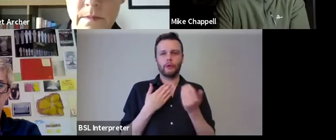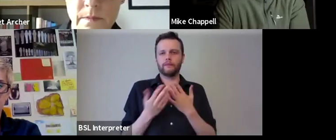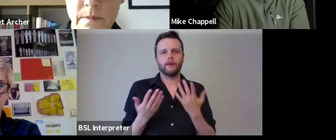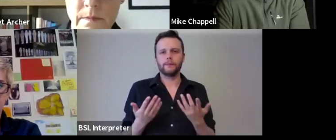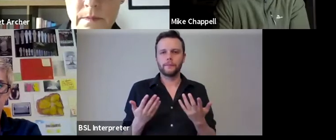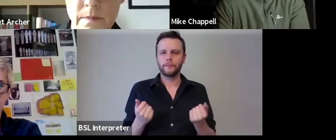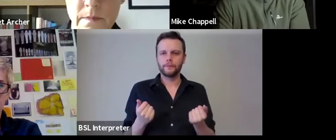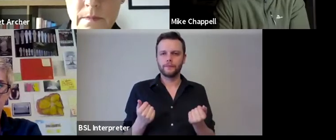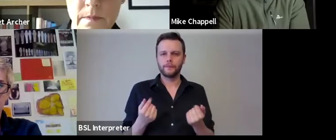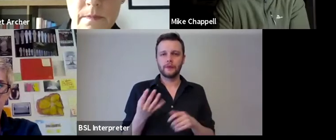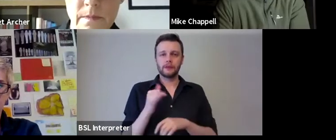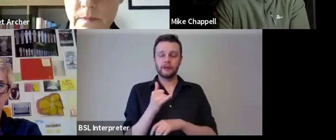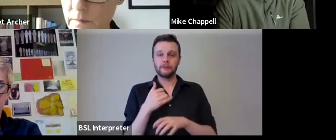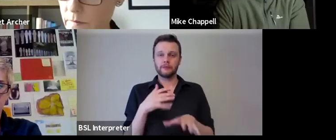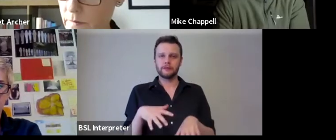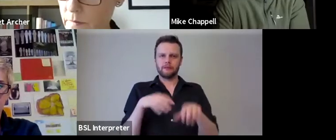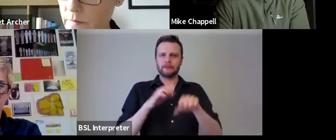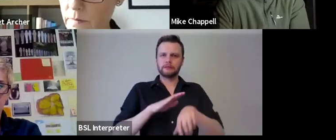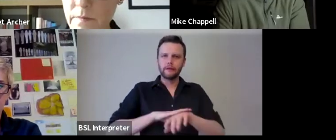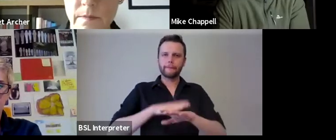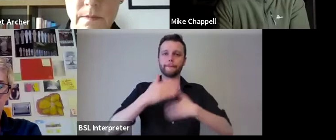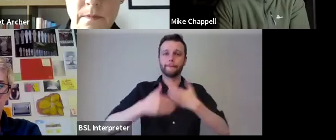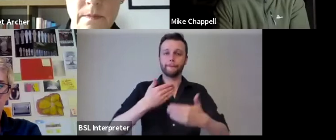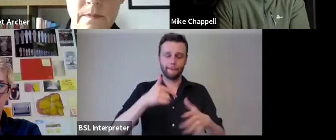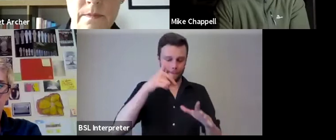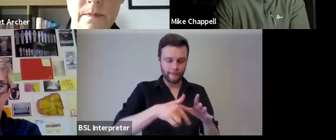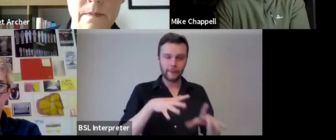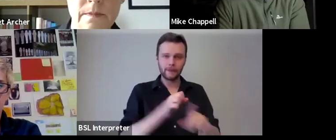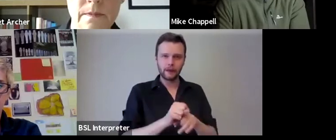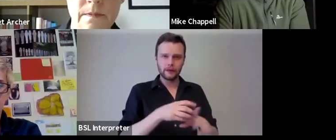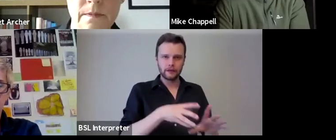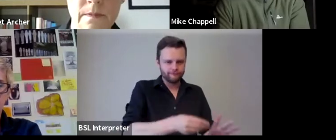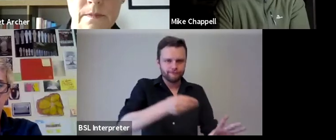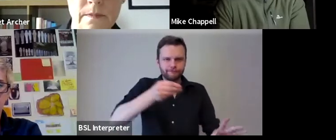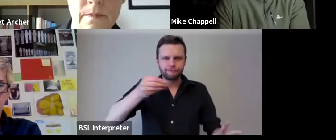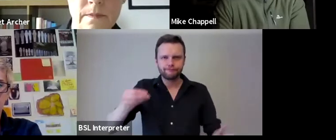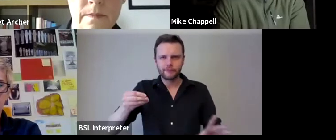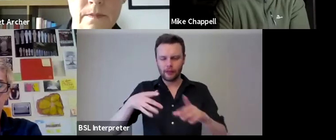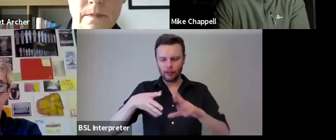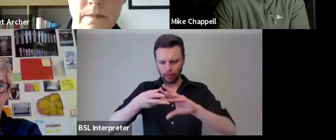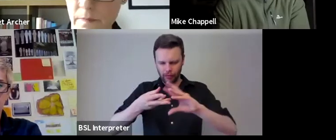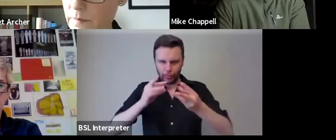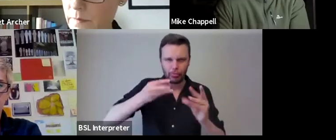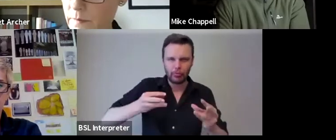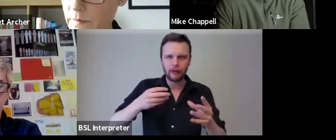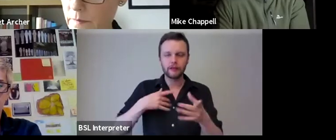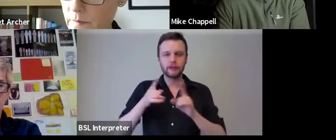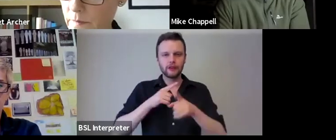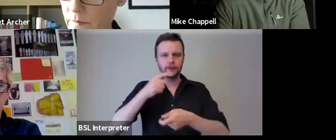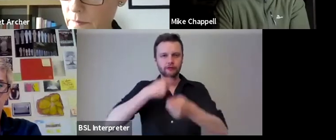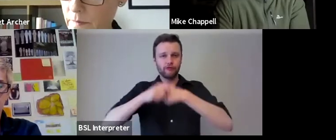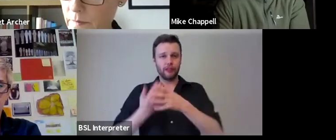And sometimes I like induce virtual time into these data fossils to unwrap them from this warped state to create like